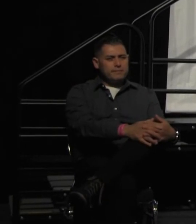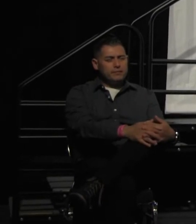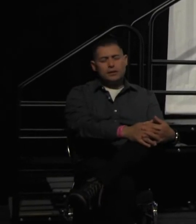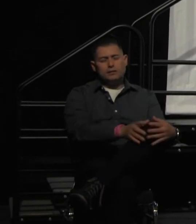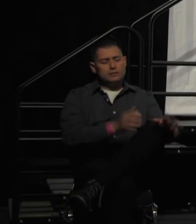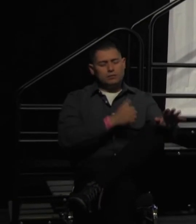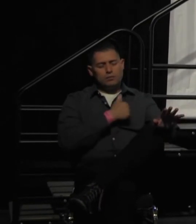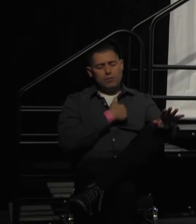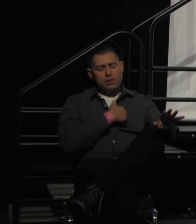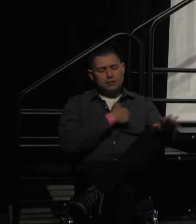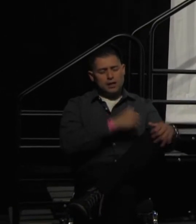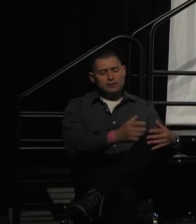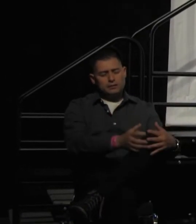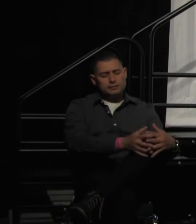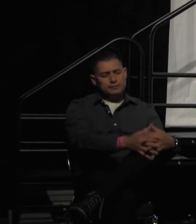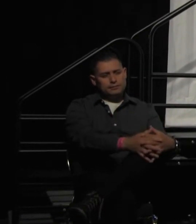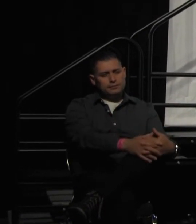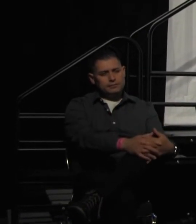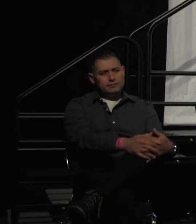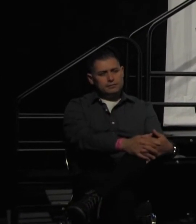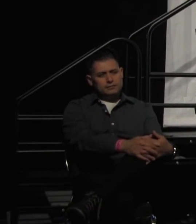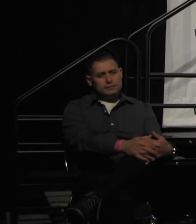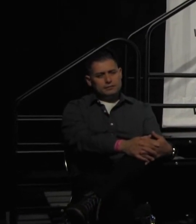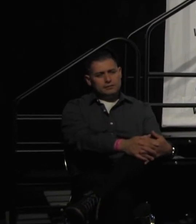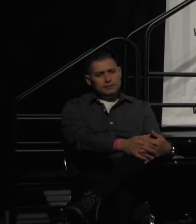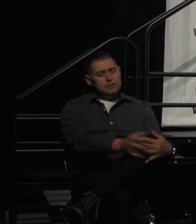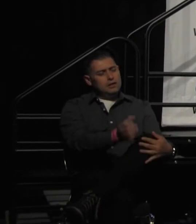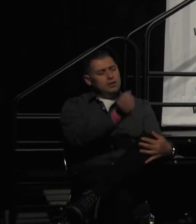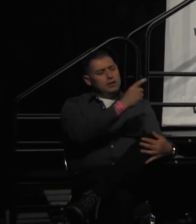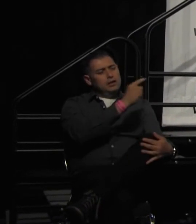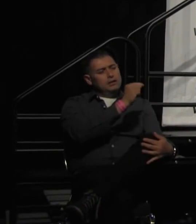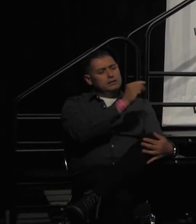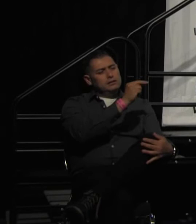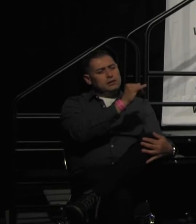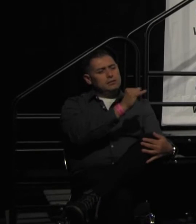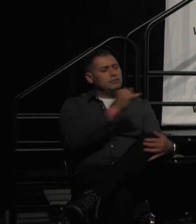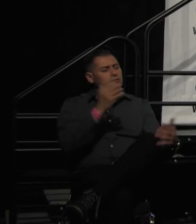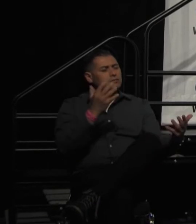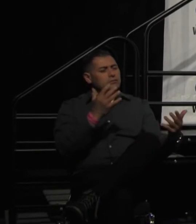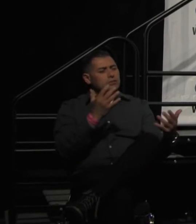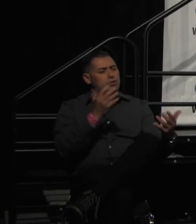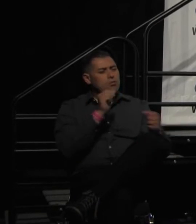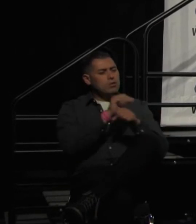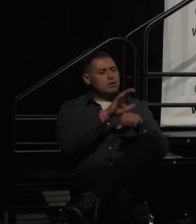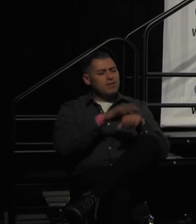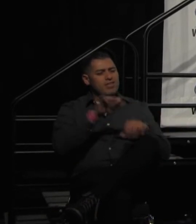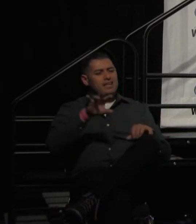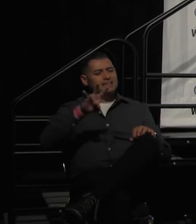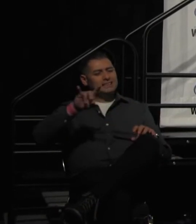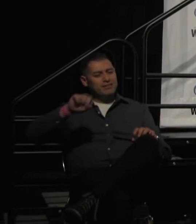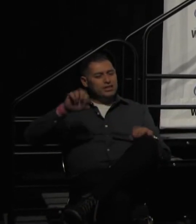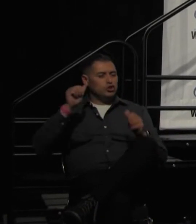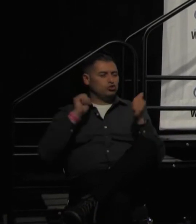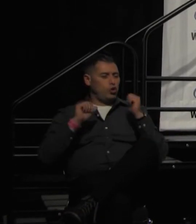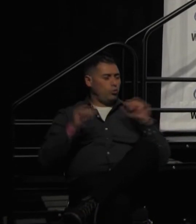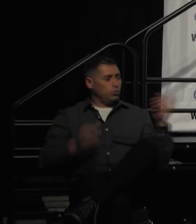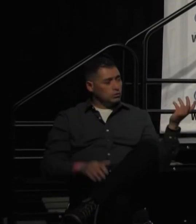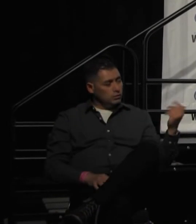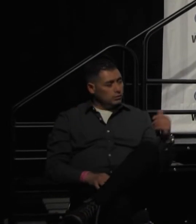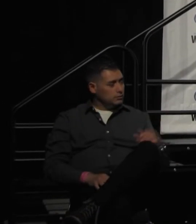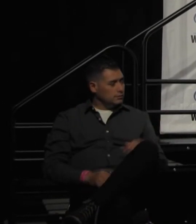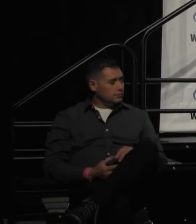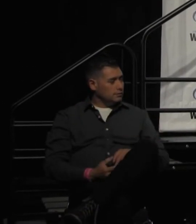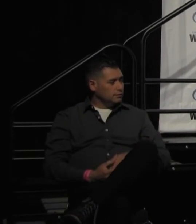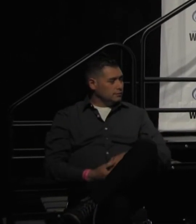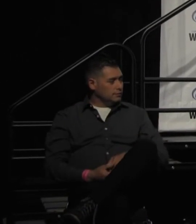apologize. I wanted to ask Tommy what it was like working on the 70s show. Oh, yeah.